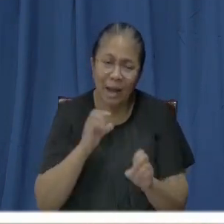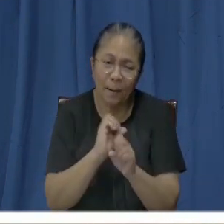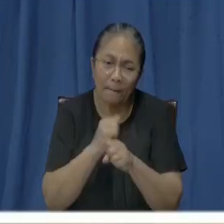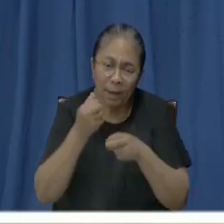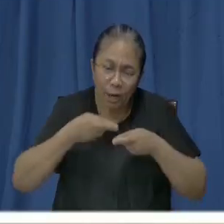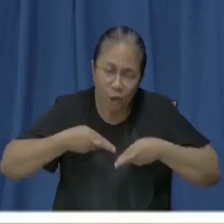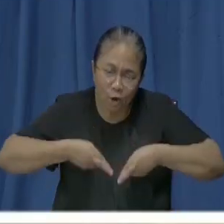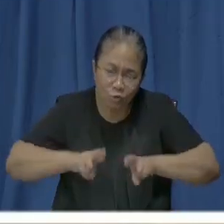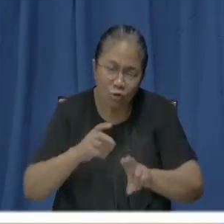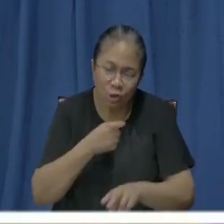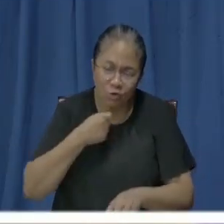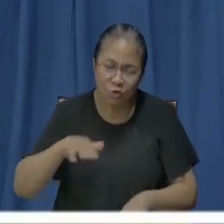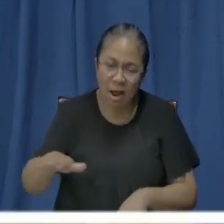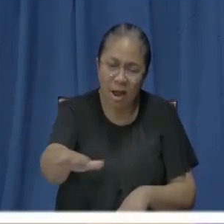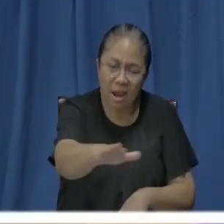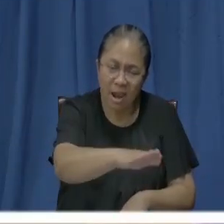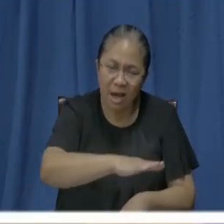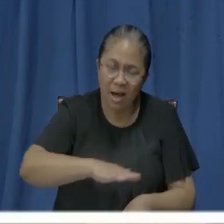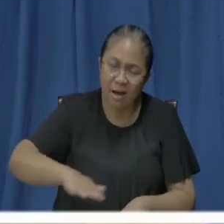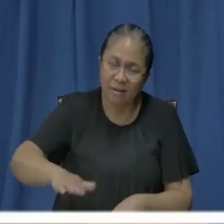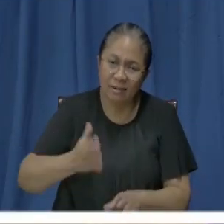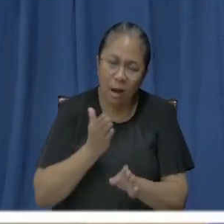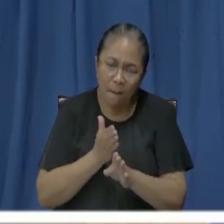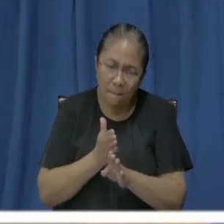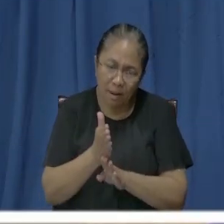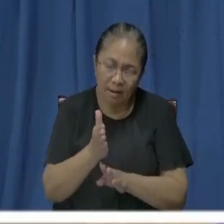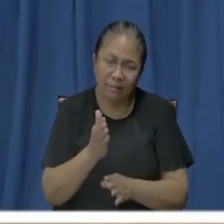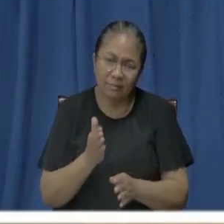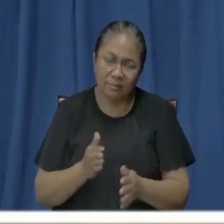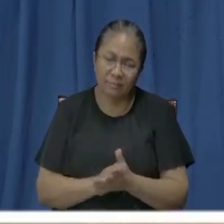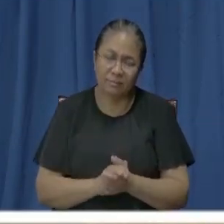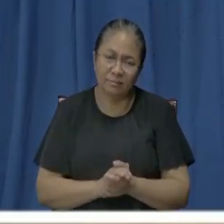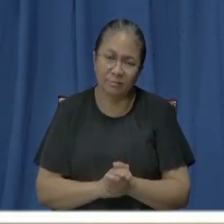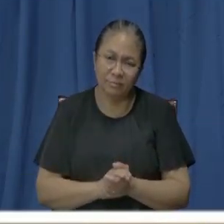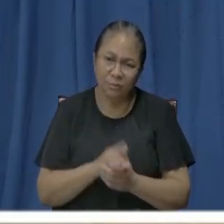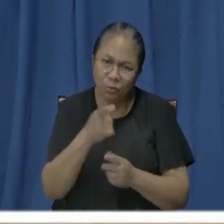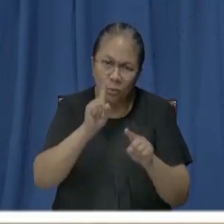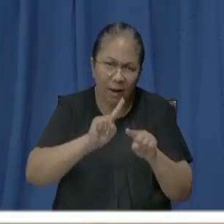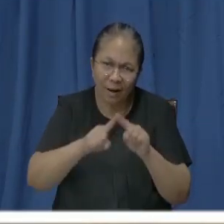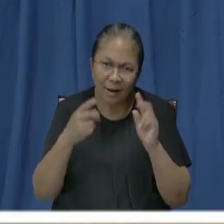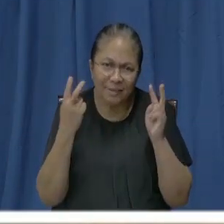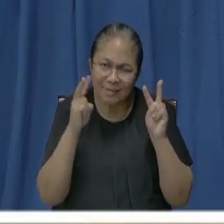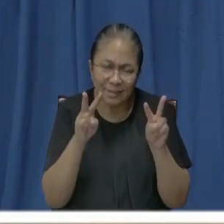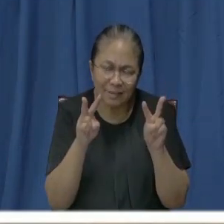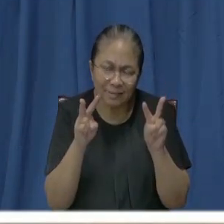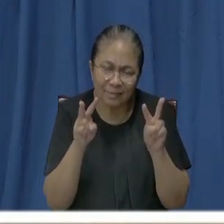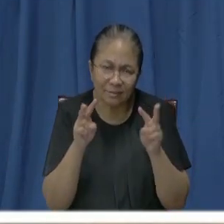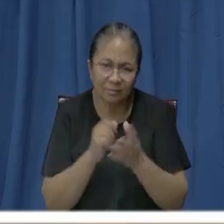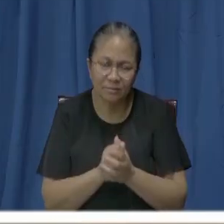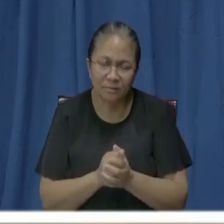roads in the wilderness and paths in the wild. Can you not see it?